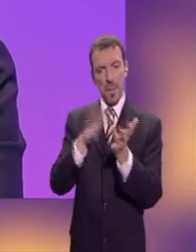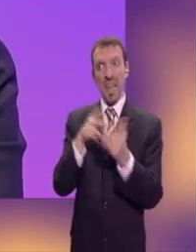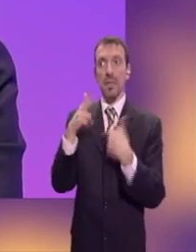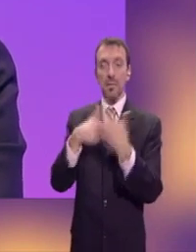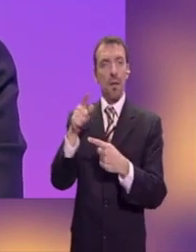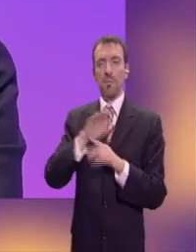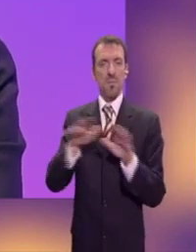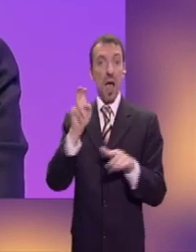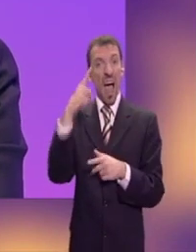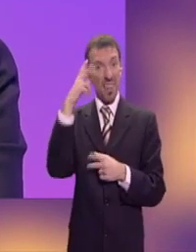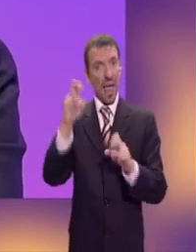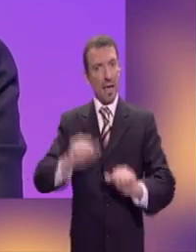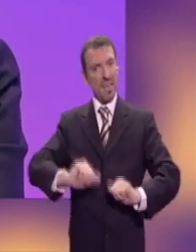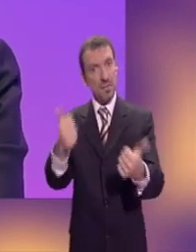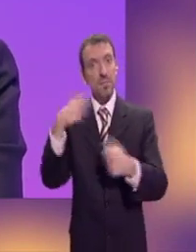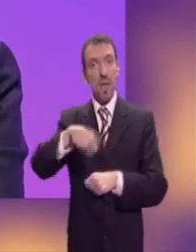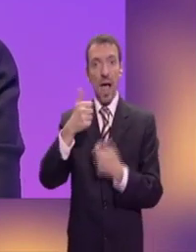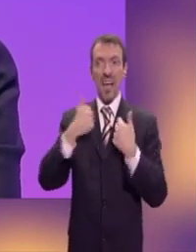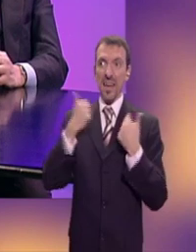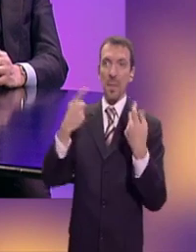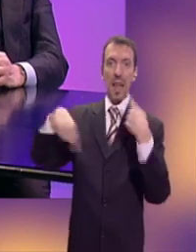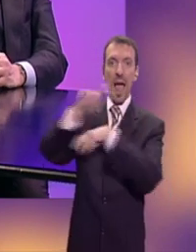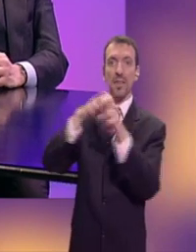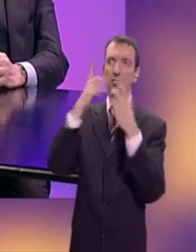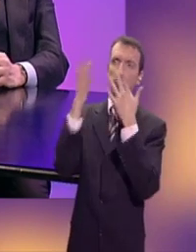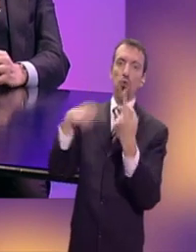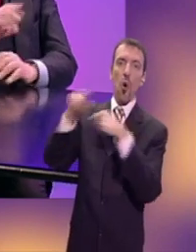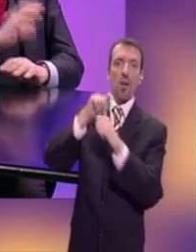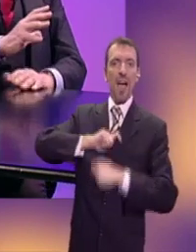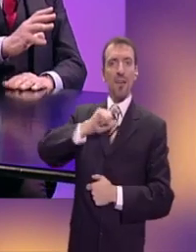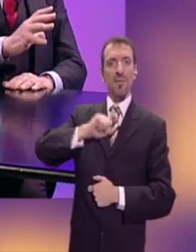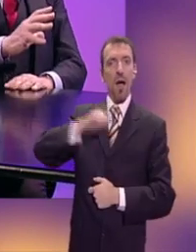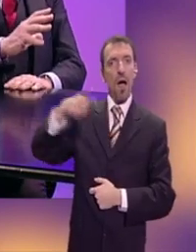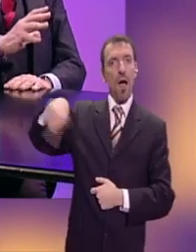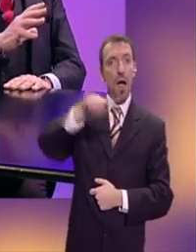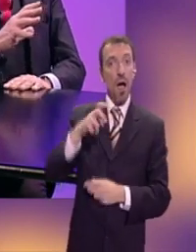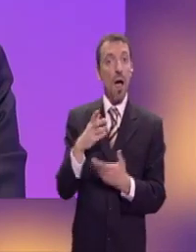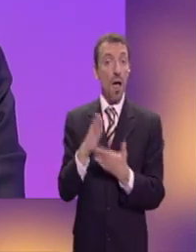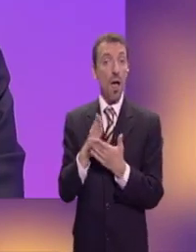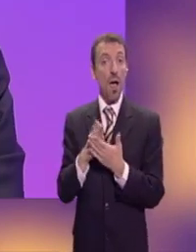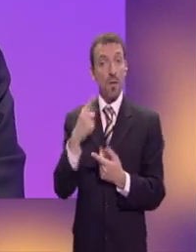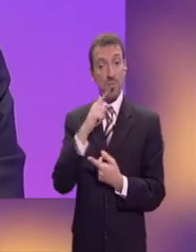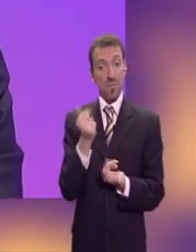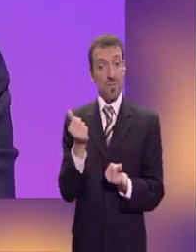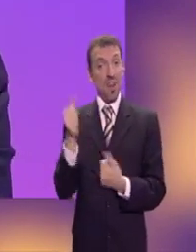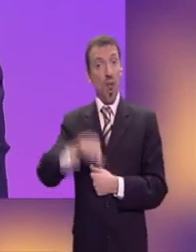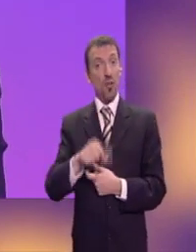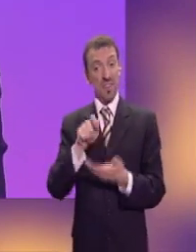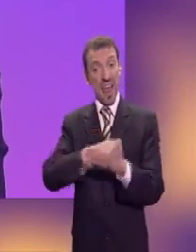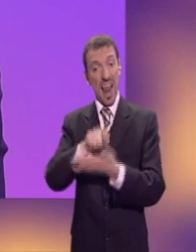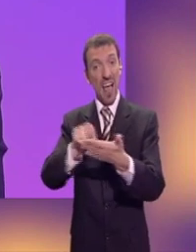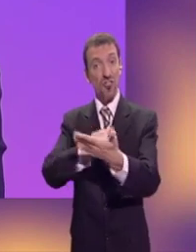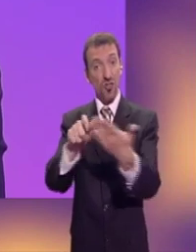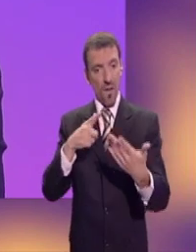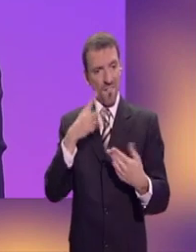is the supine character of the cabinet and the parliamentary and parliamentary. And it's all down to the fact we lost so many elections. We lost